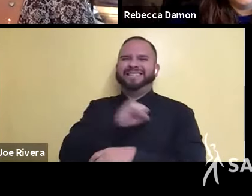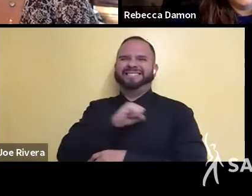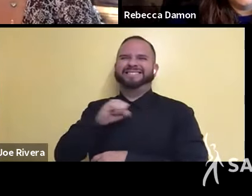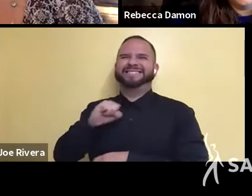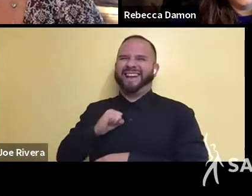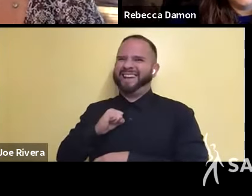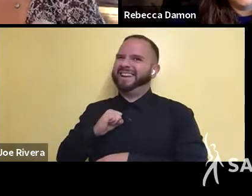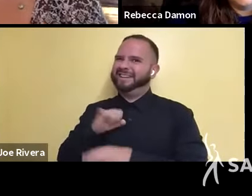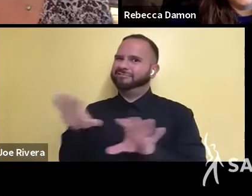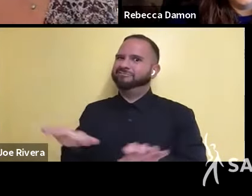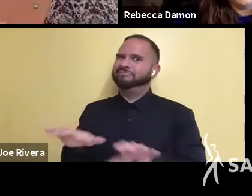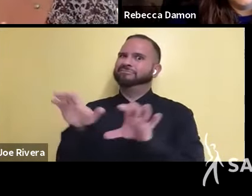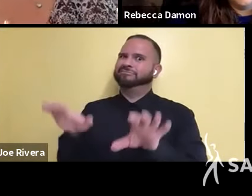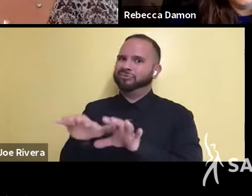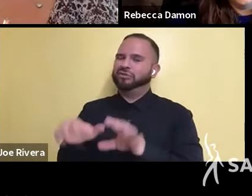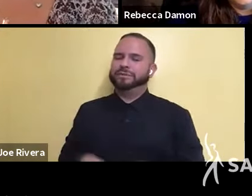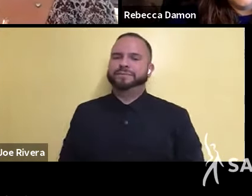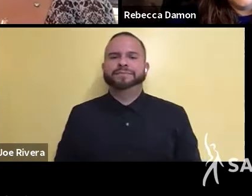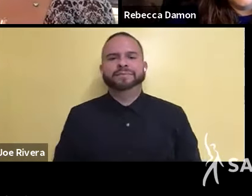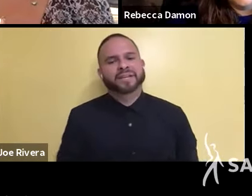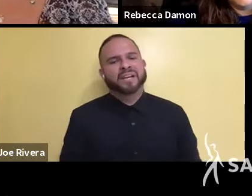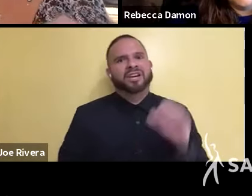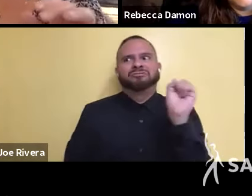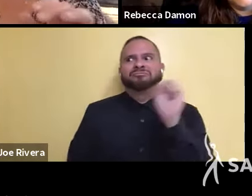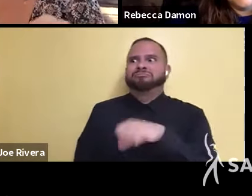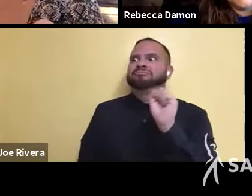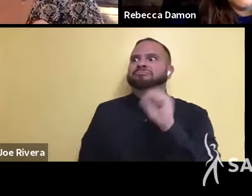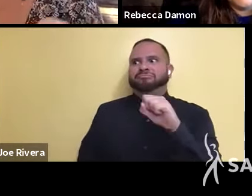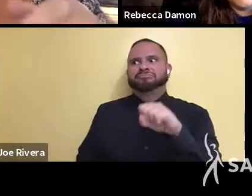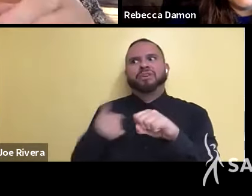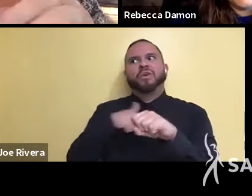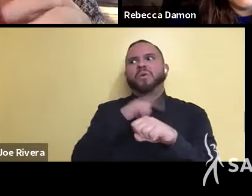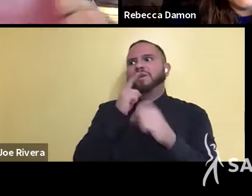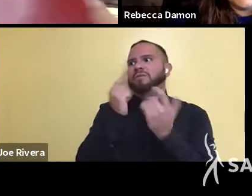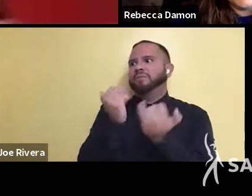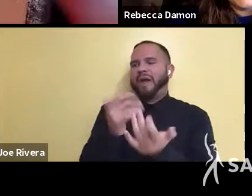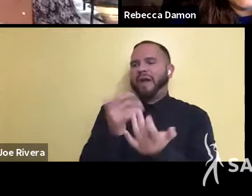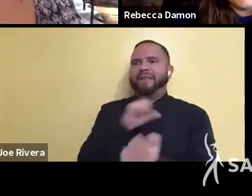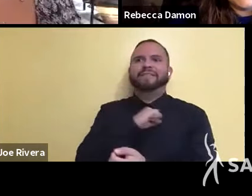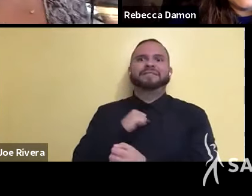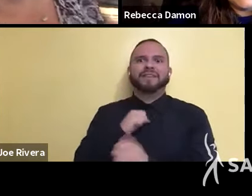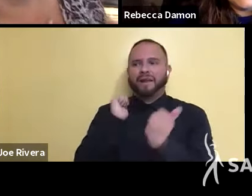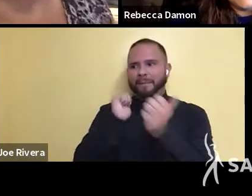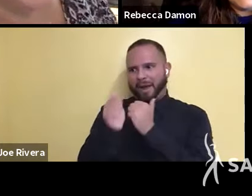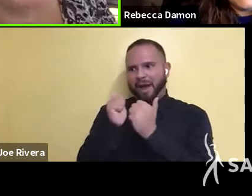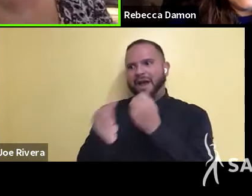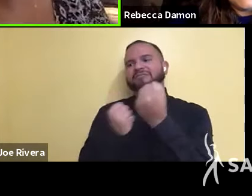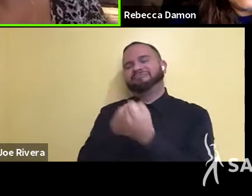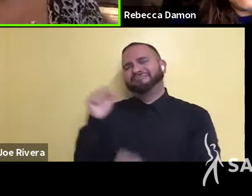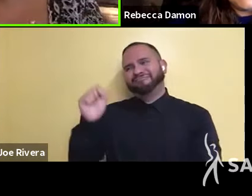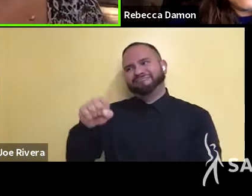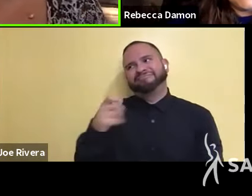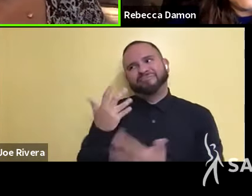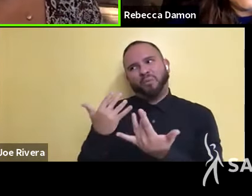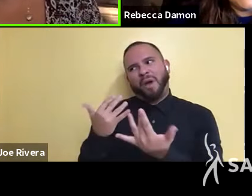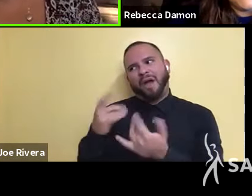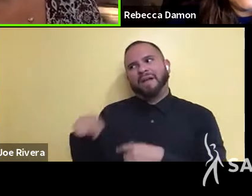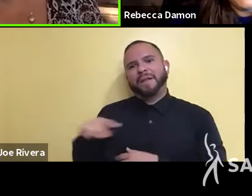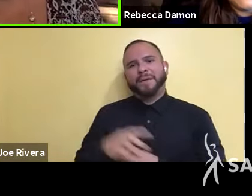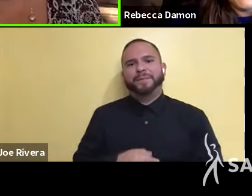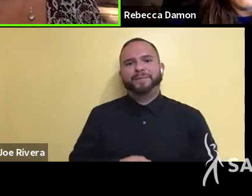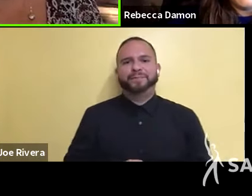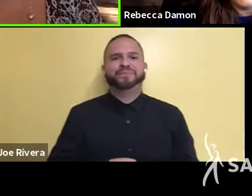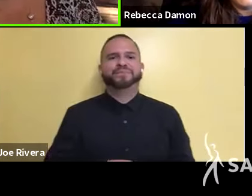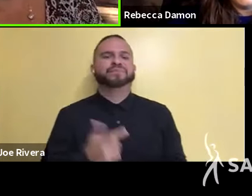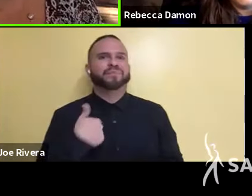We have a lot of things to get them to do. So thank you for that. Cameron, do you have a question? Yeah, I do. And thank you so